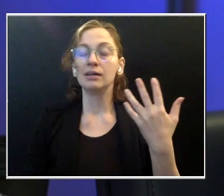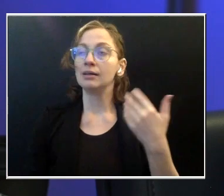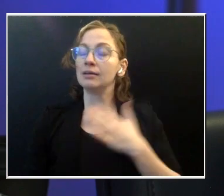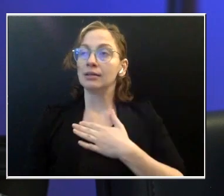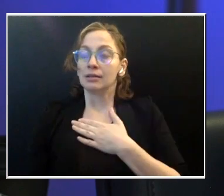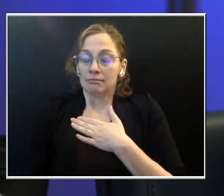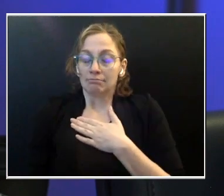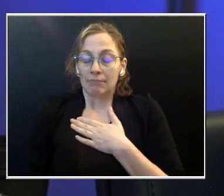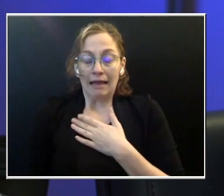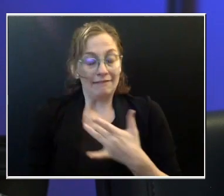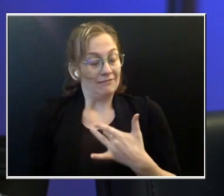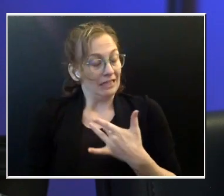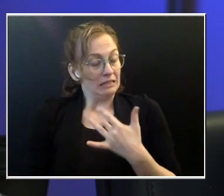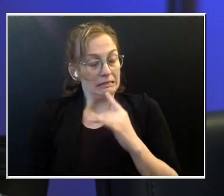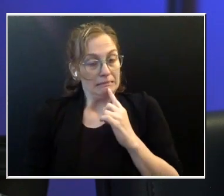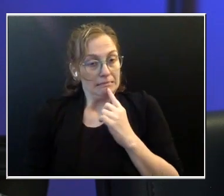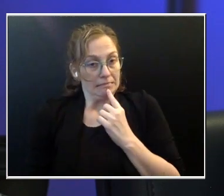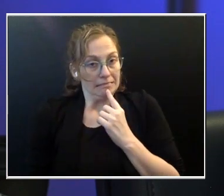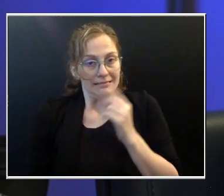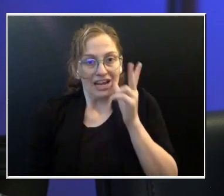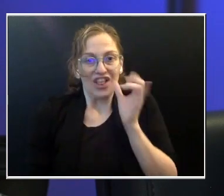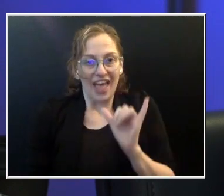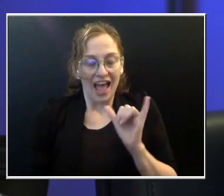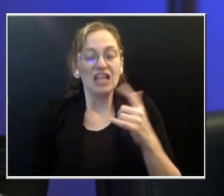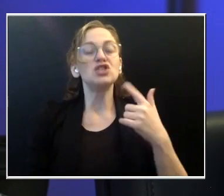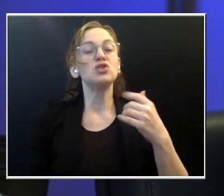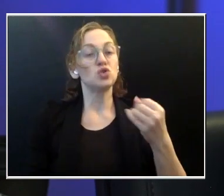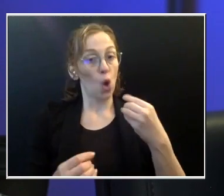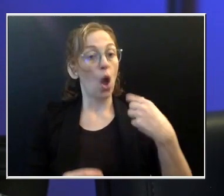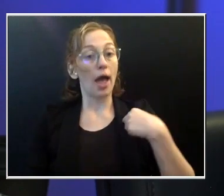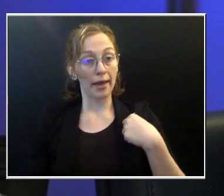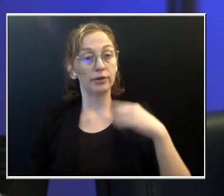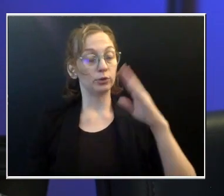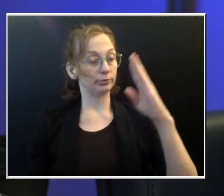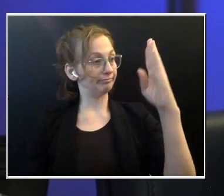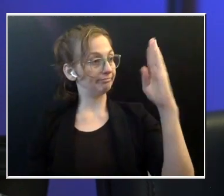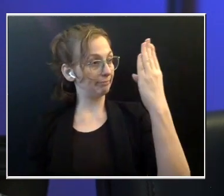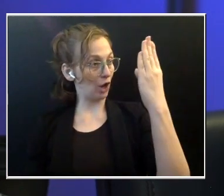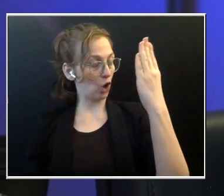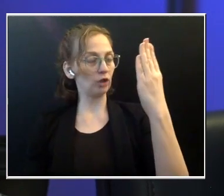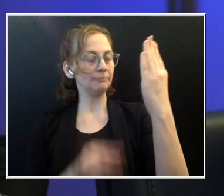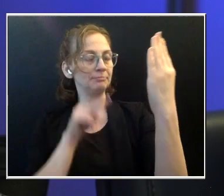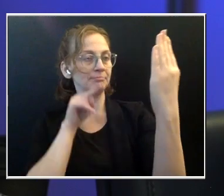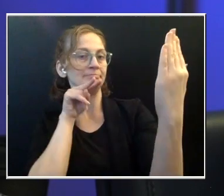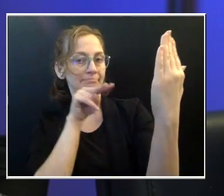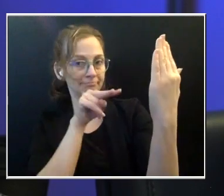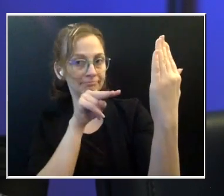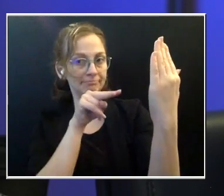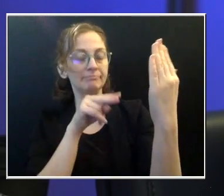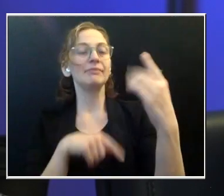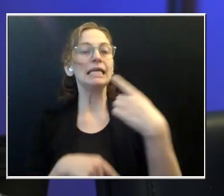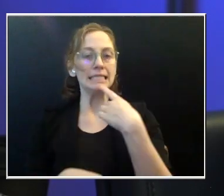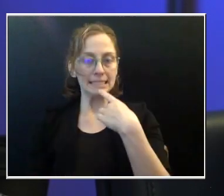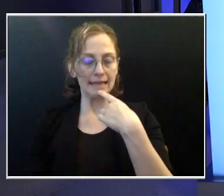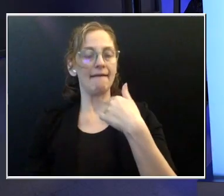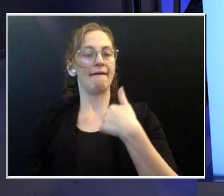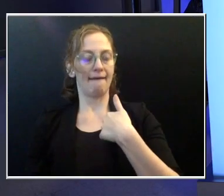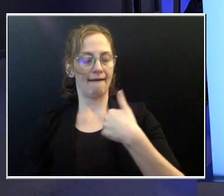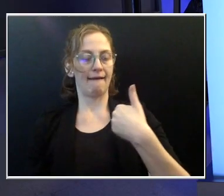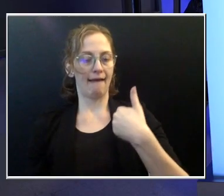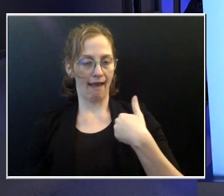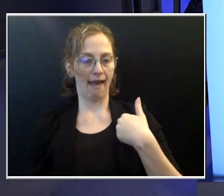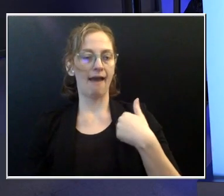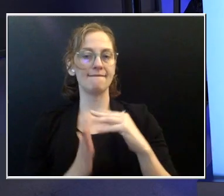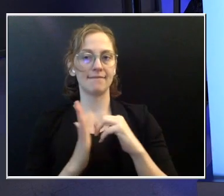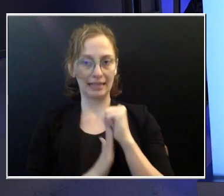literally practice in front of a mirror saying, I have cancer, before I could go and tell anyone else that I had cancer. You said it out loud to yourself?